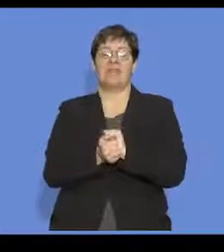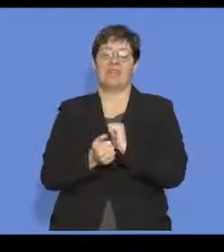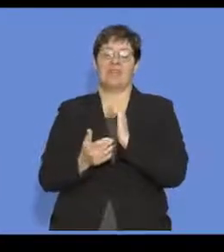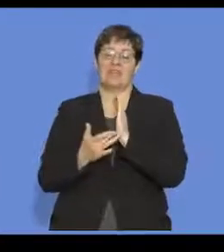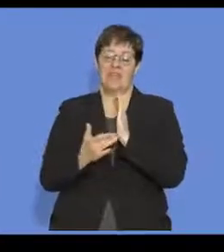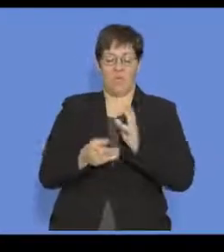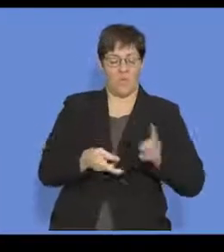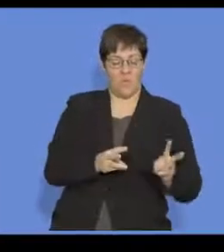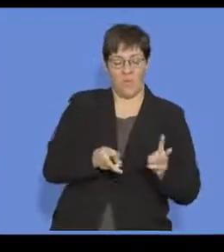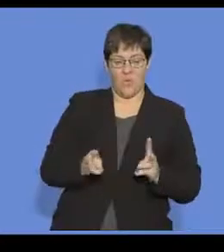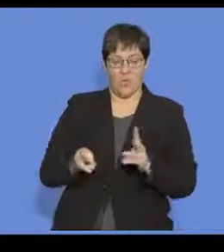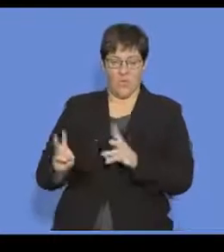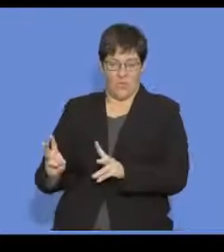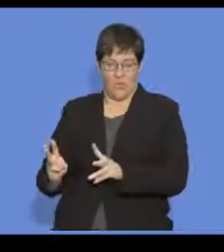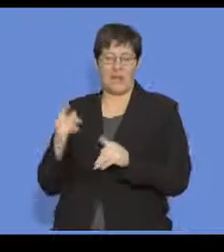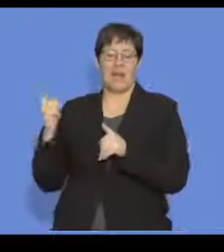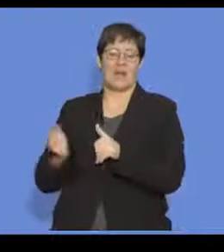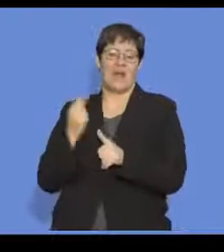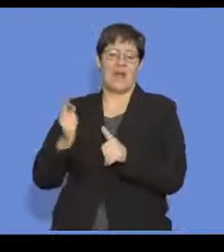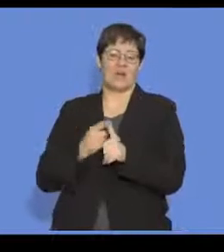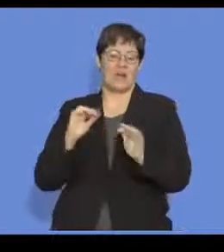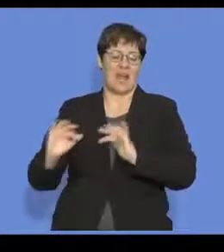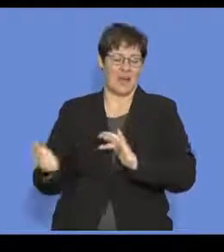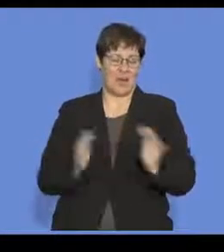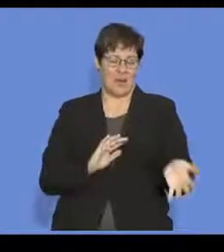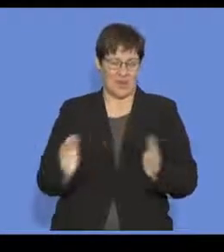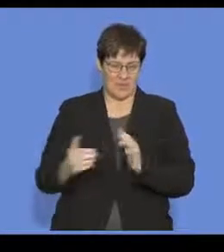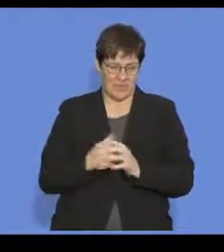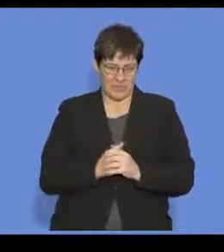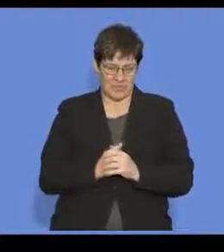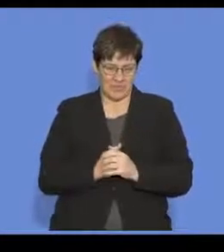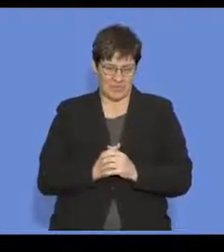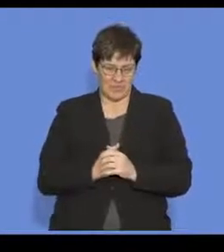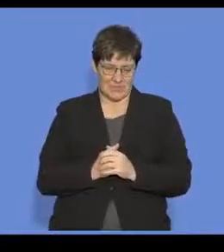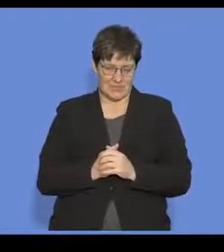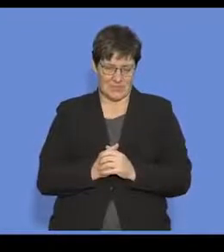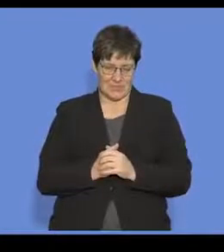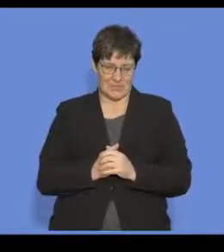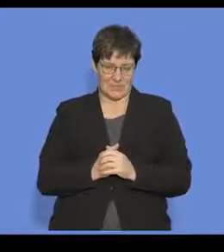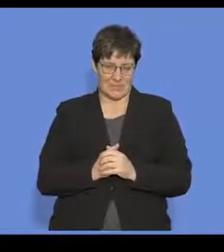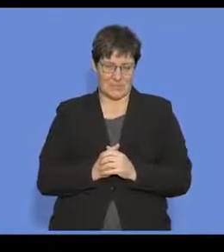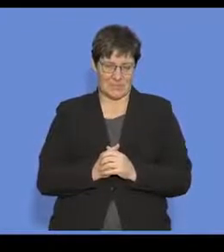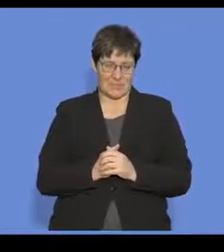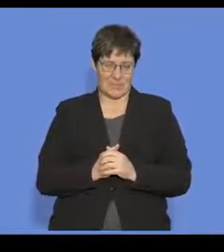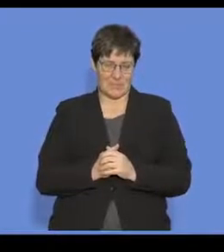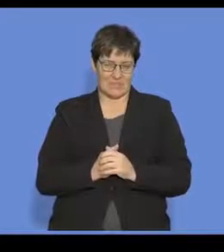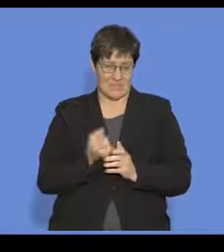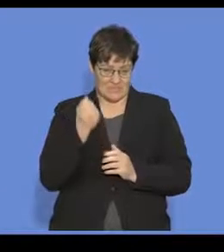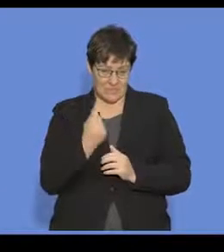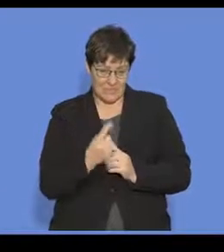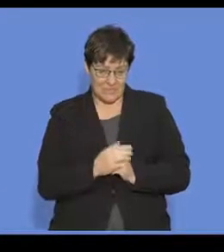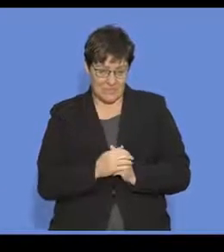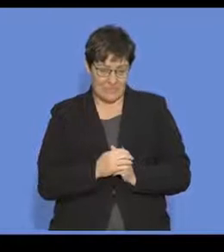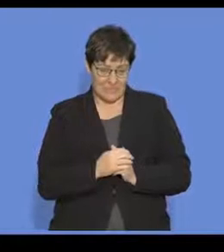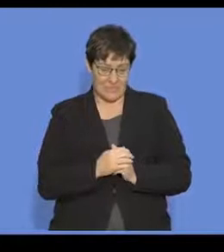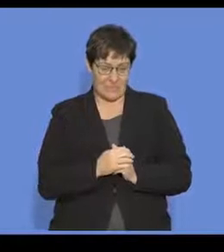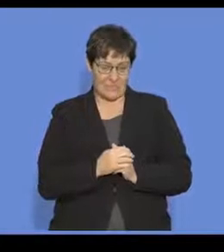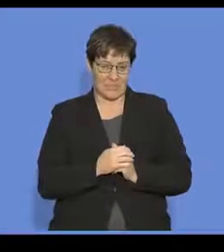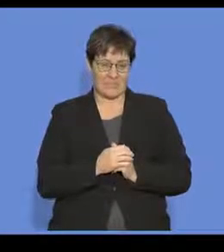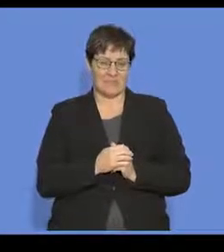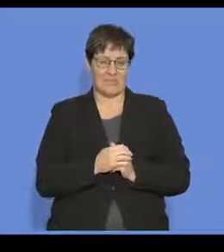mathematical technique to count different assortment of items. Are we all together?